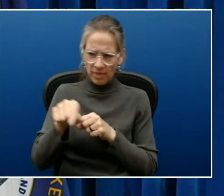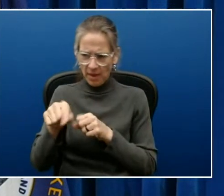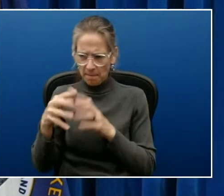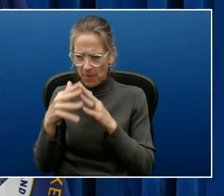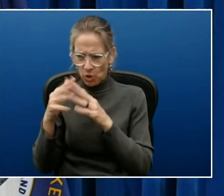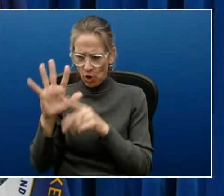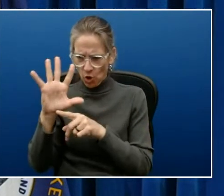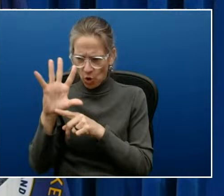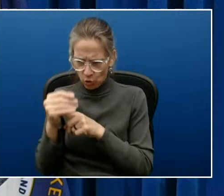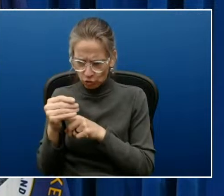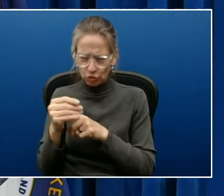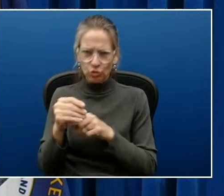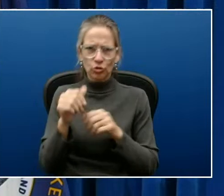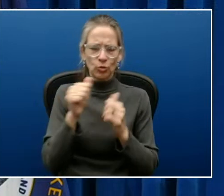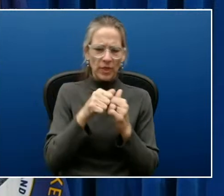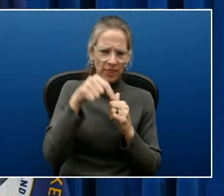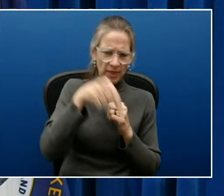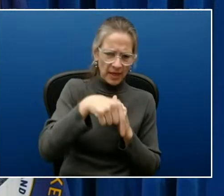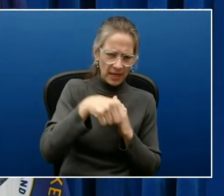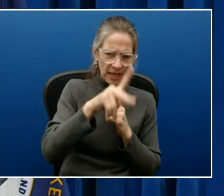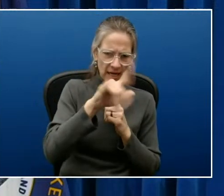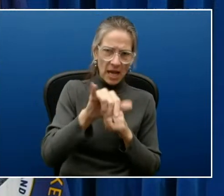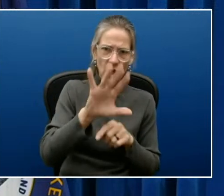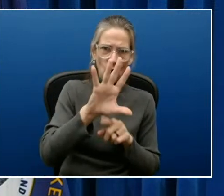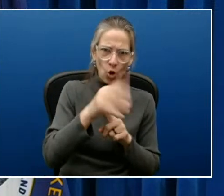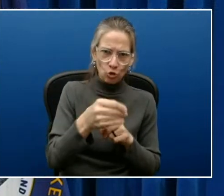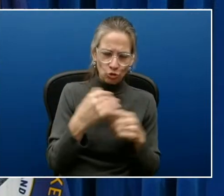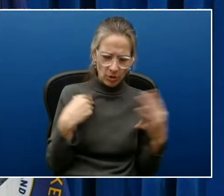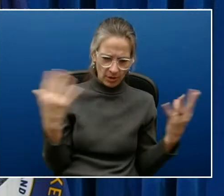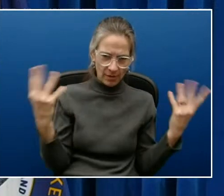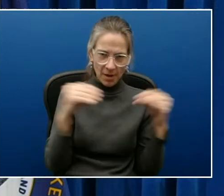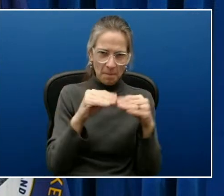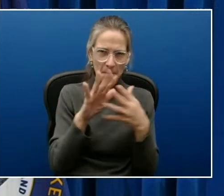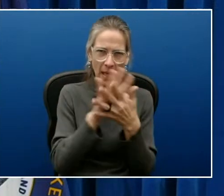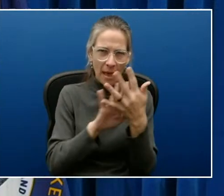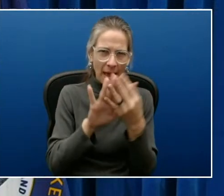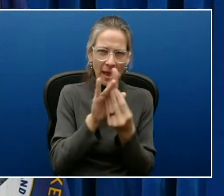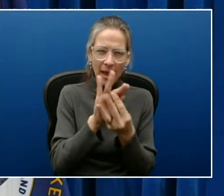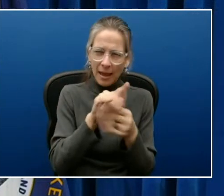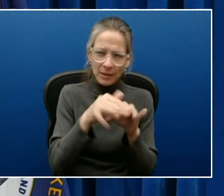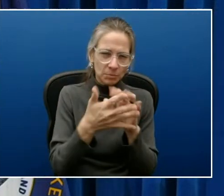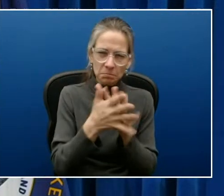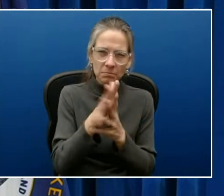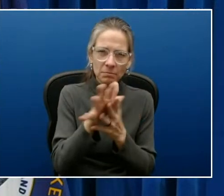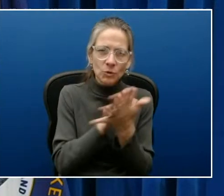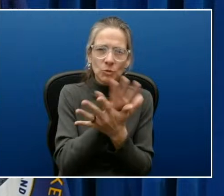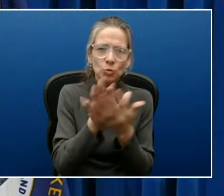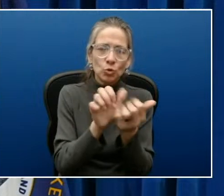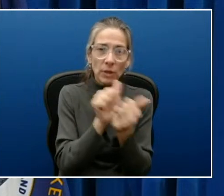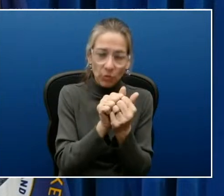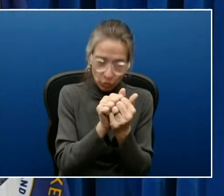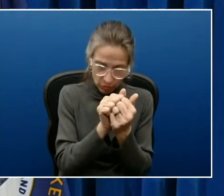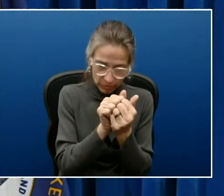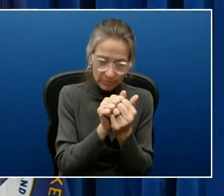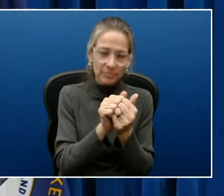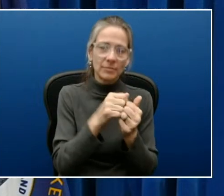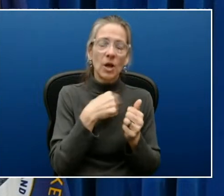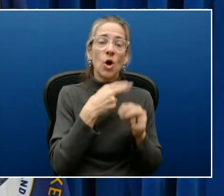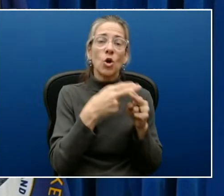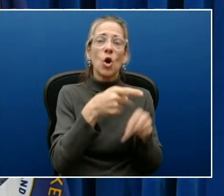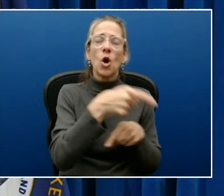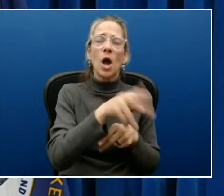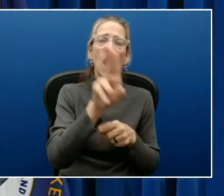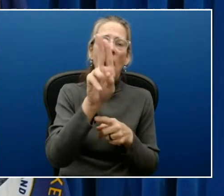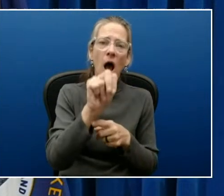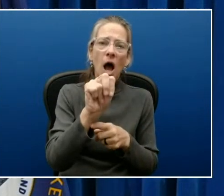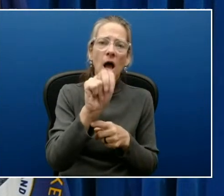especially with that of Kentucky. With my painting titled Unleashed at the Finish, I wanted to capture